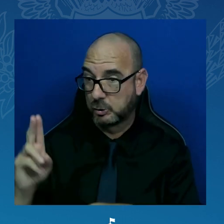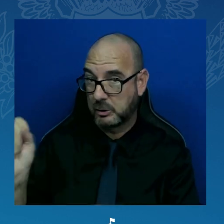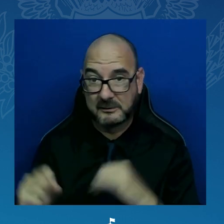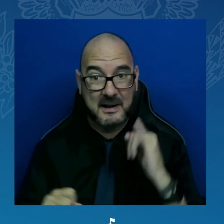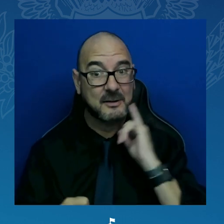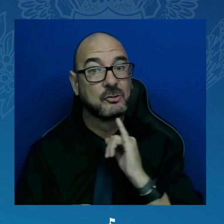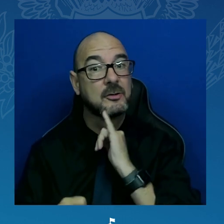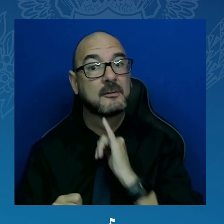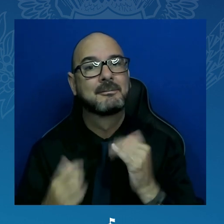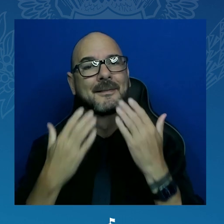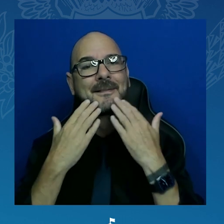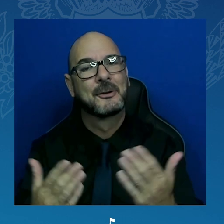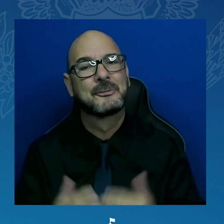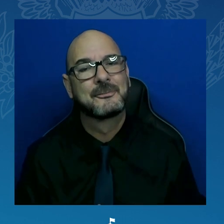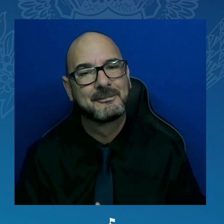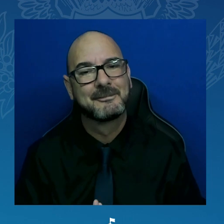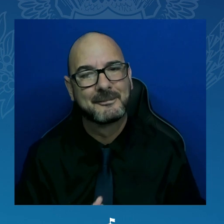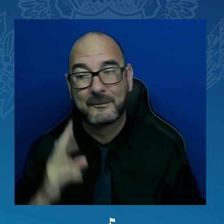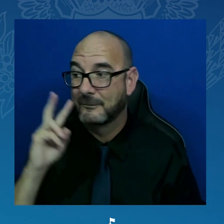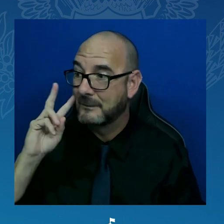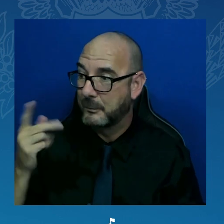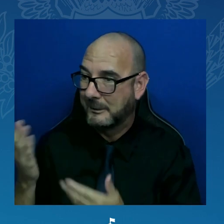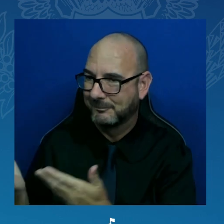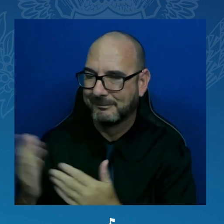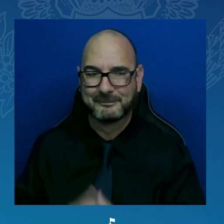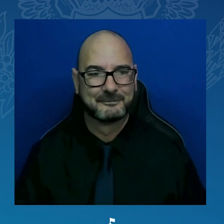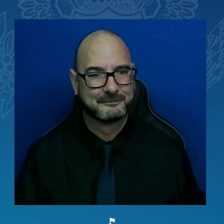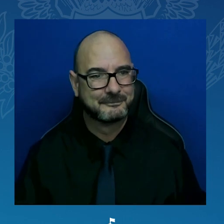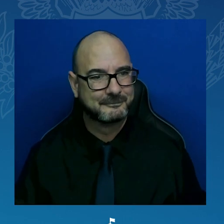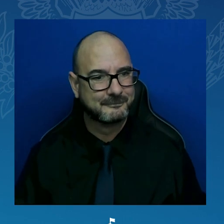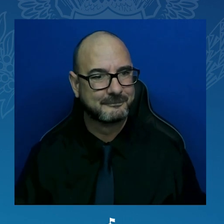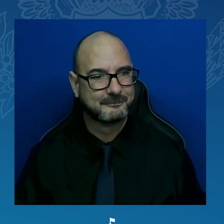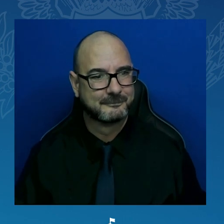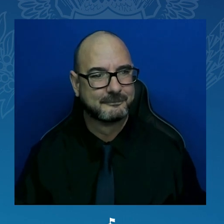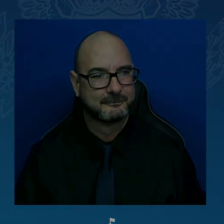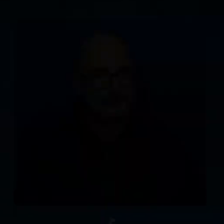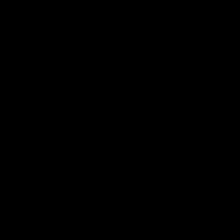President. Thank you. Thank you. Thank you. Thank you. Thank you.